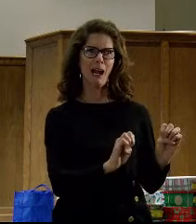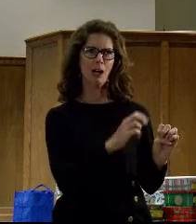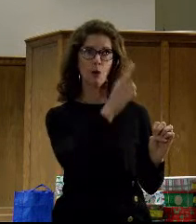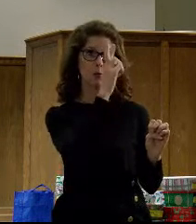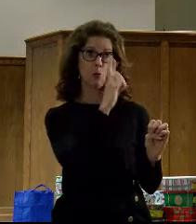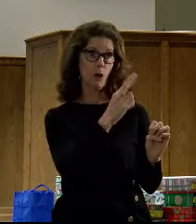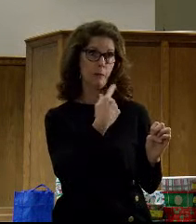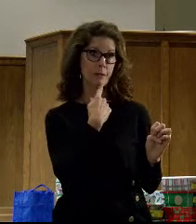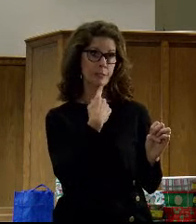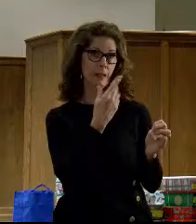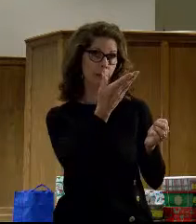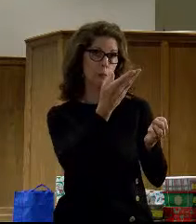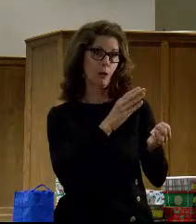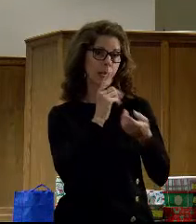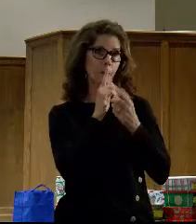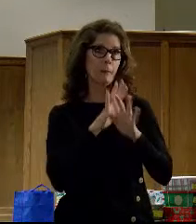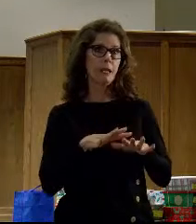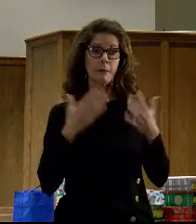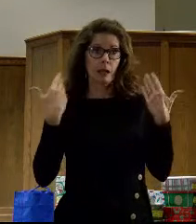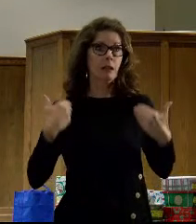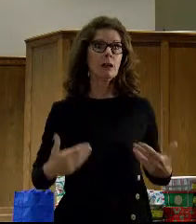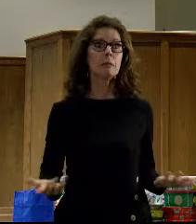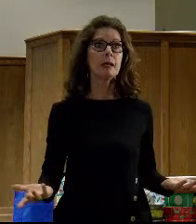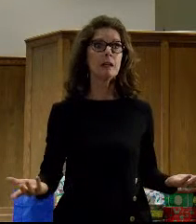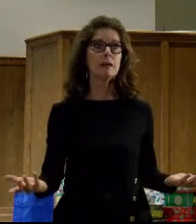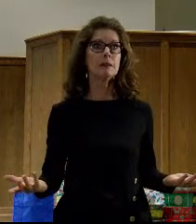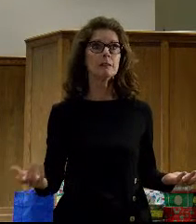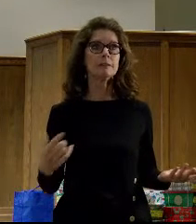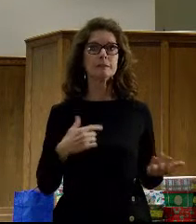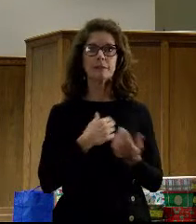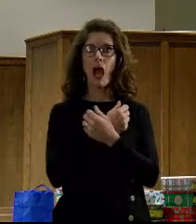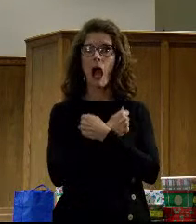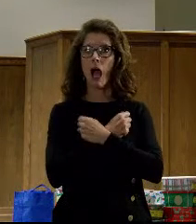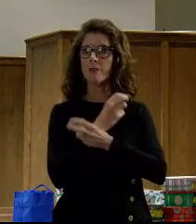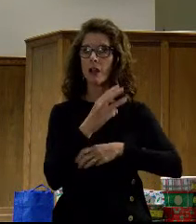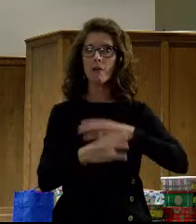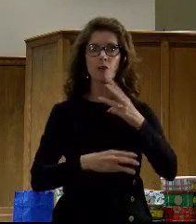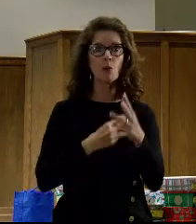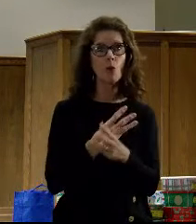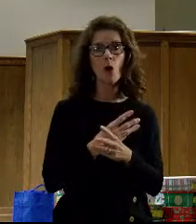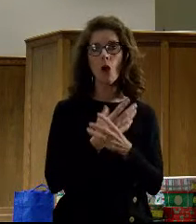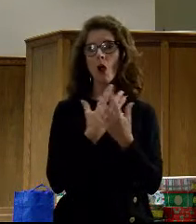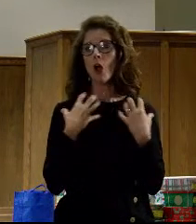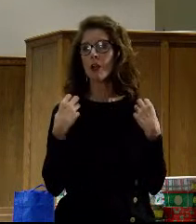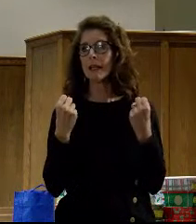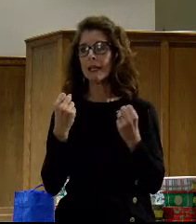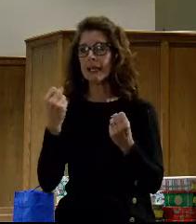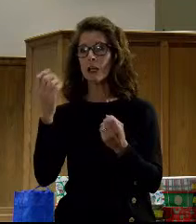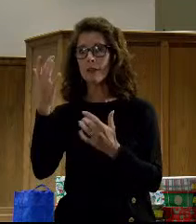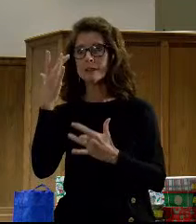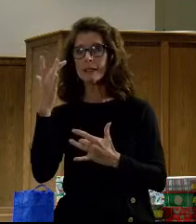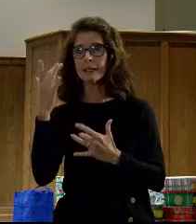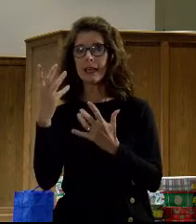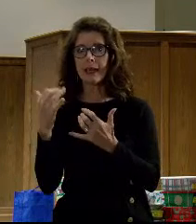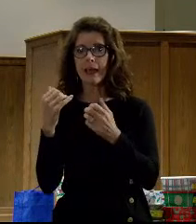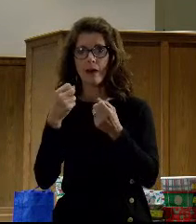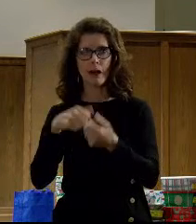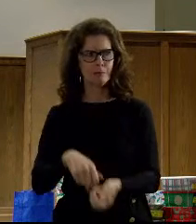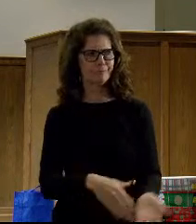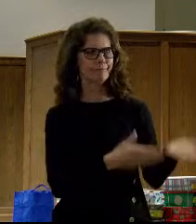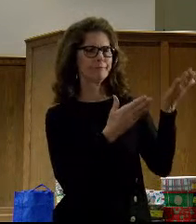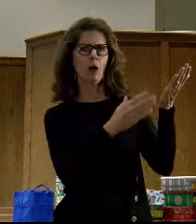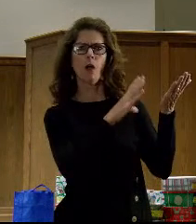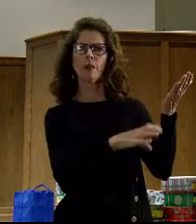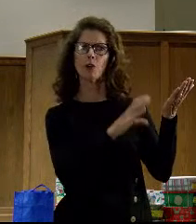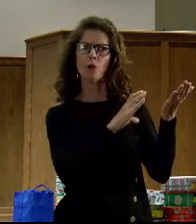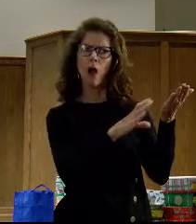but look at me. I've done nothing but love the world and heal the sick, and now I'm on a cross because of this particular